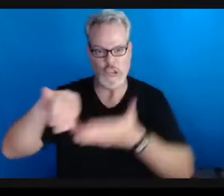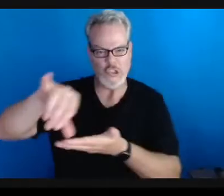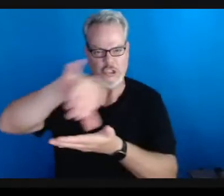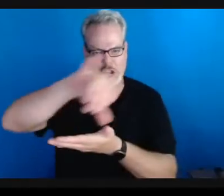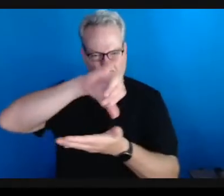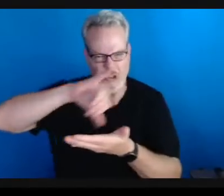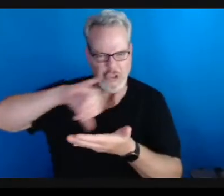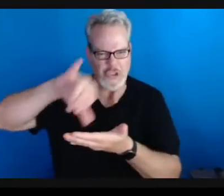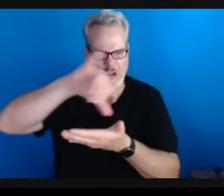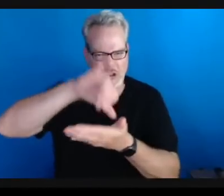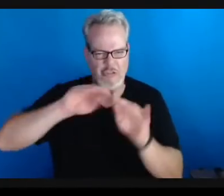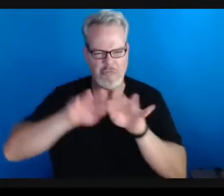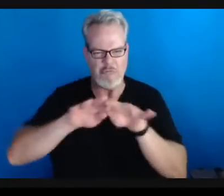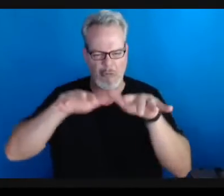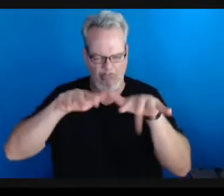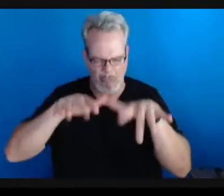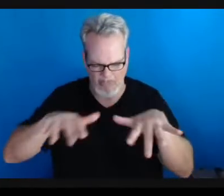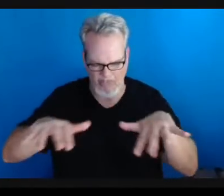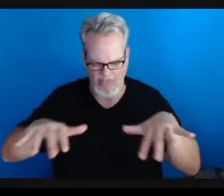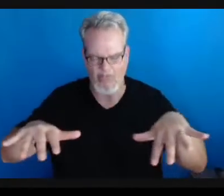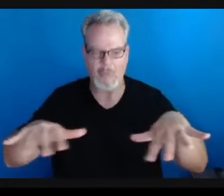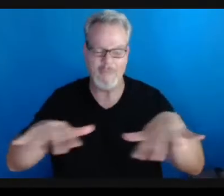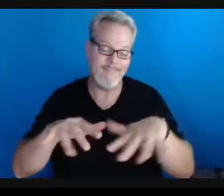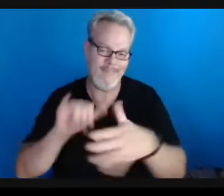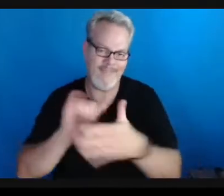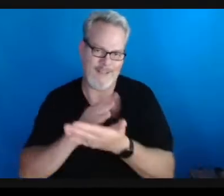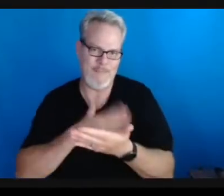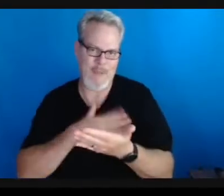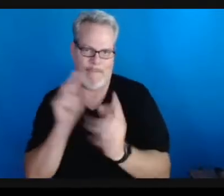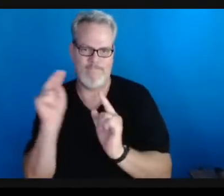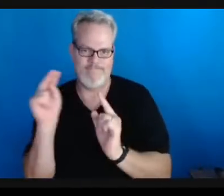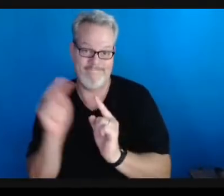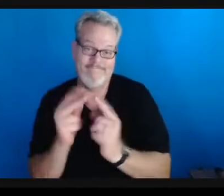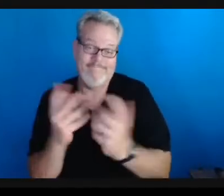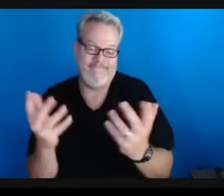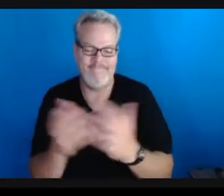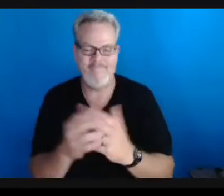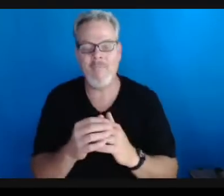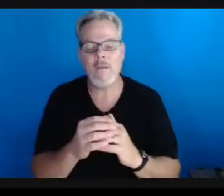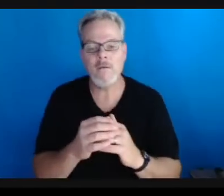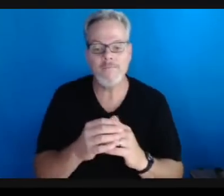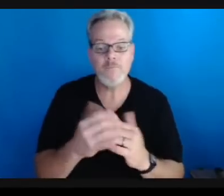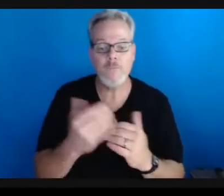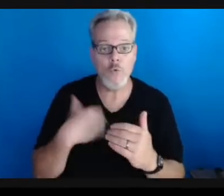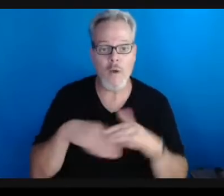less pancakes, so there's some version of that in there. So you have layers of more solid stuff,